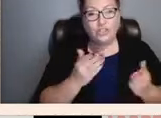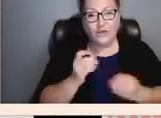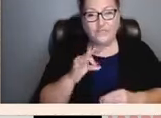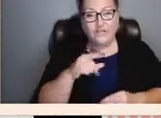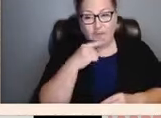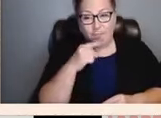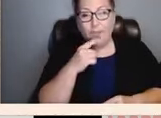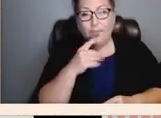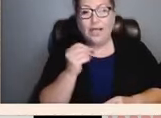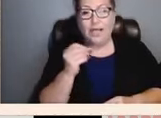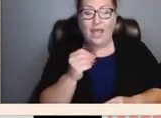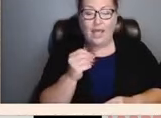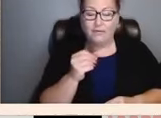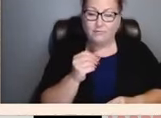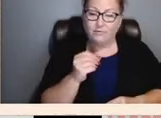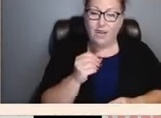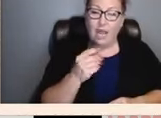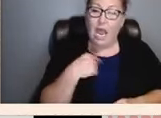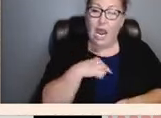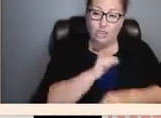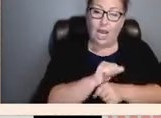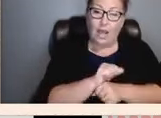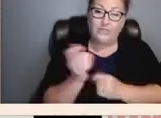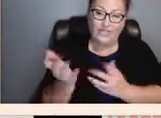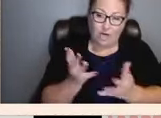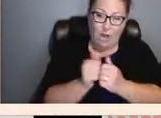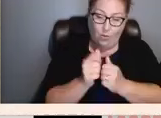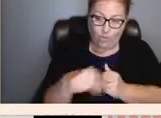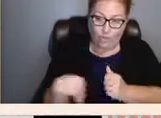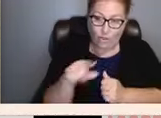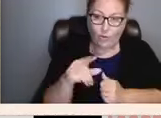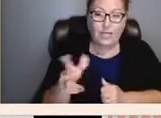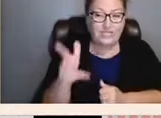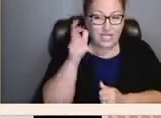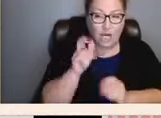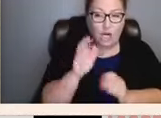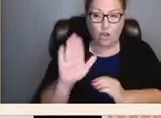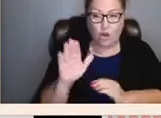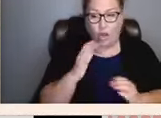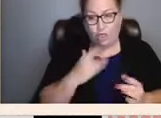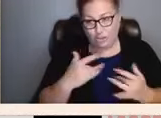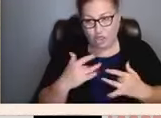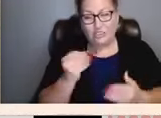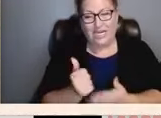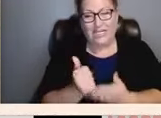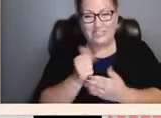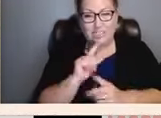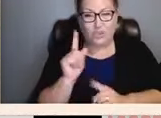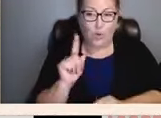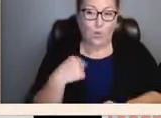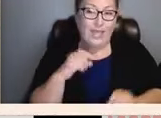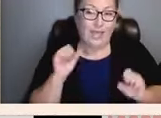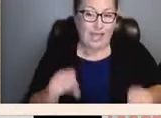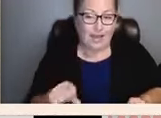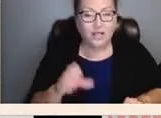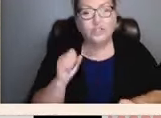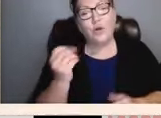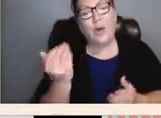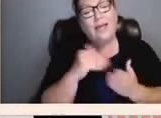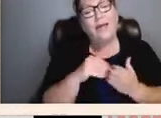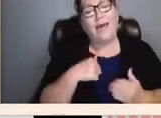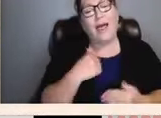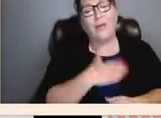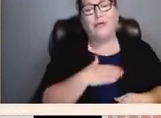to interact with you and to hear your concerns and assist where we can. So again, I appreciate all of your